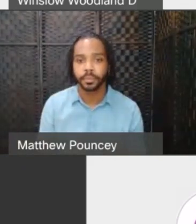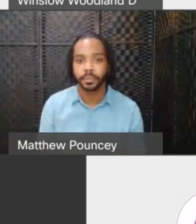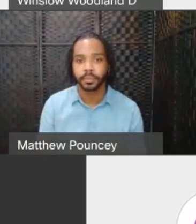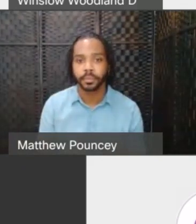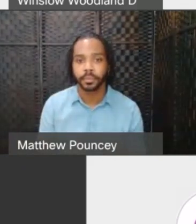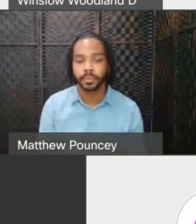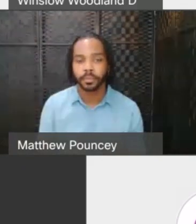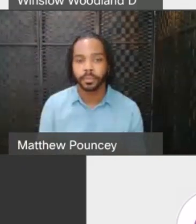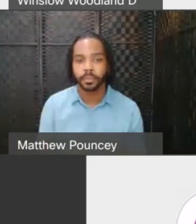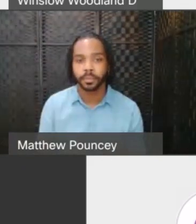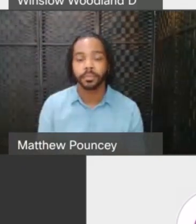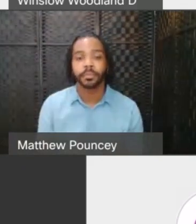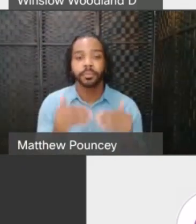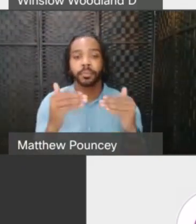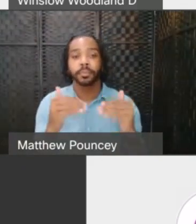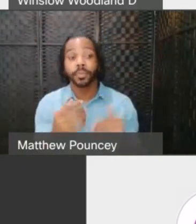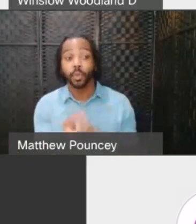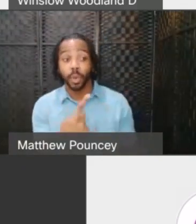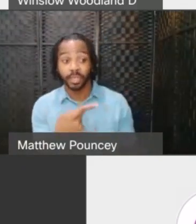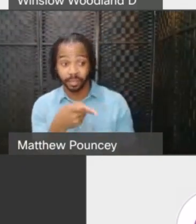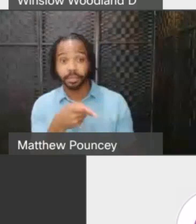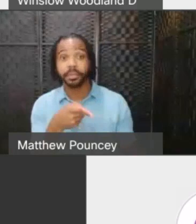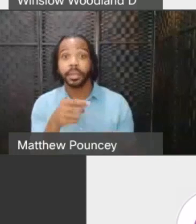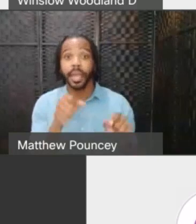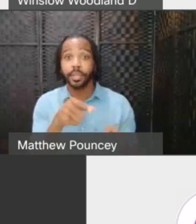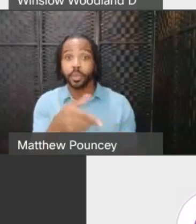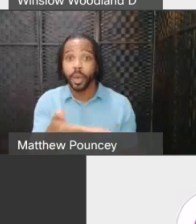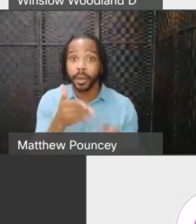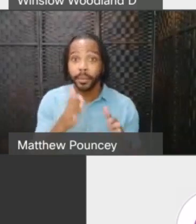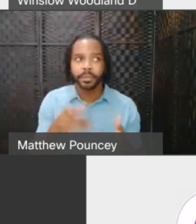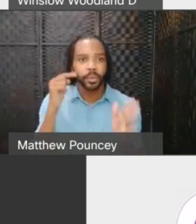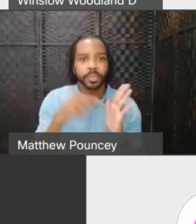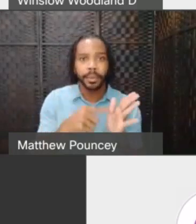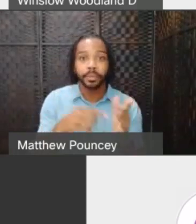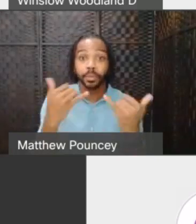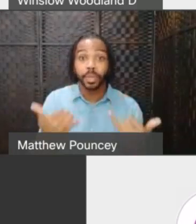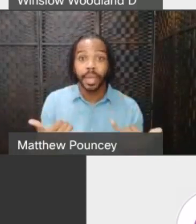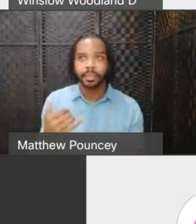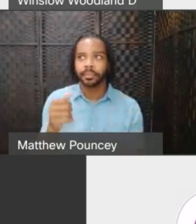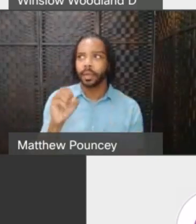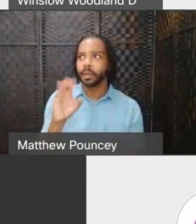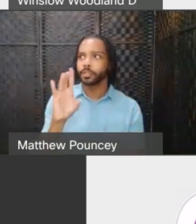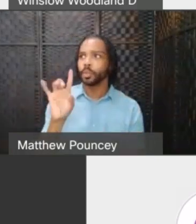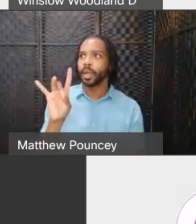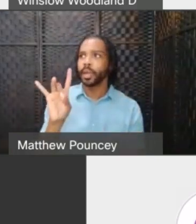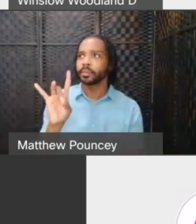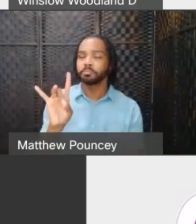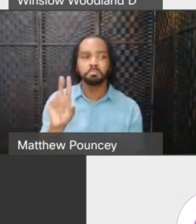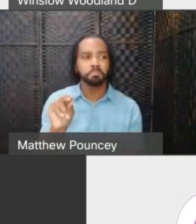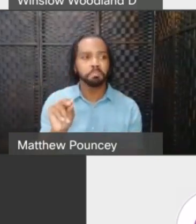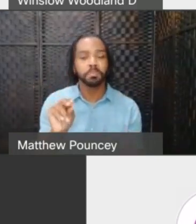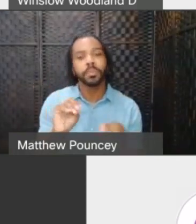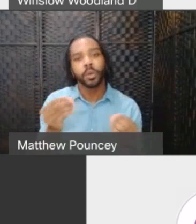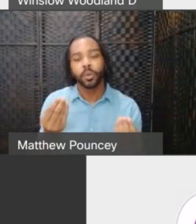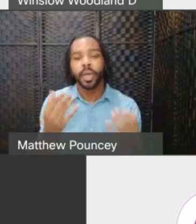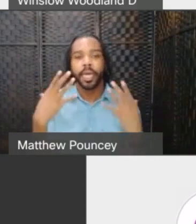And the question is, can someone hire someone like today? Today is 10/8, so this says no healthcare facility